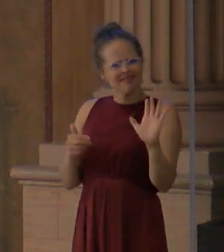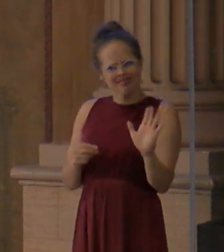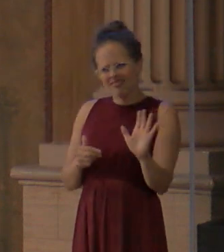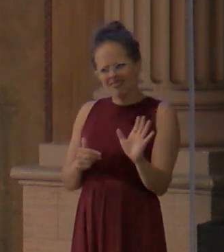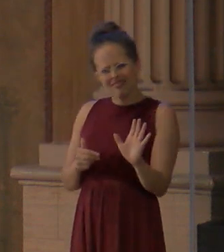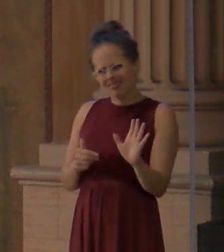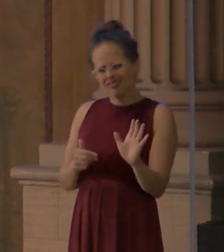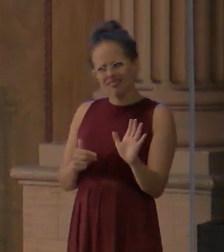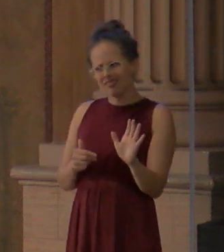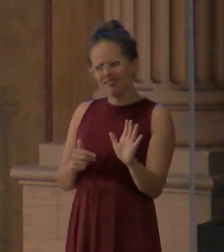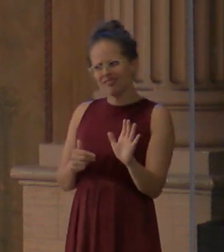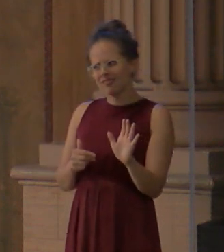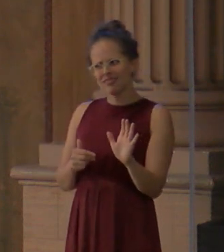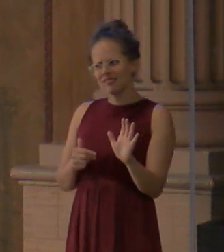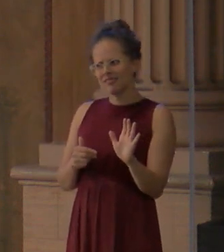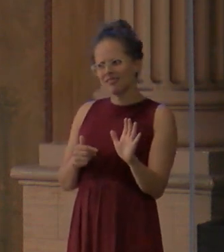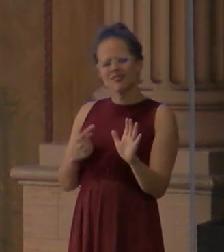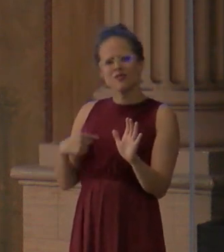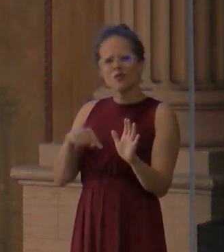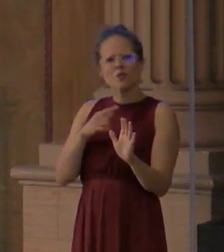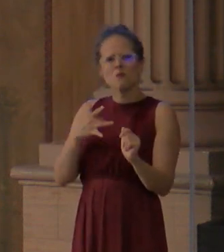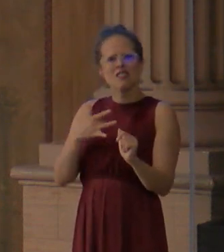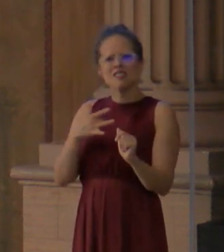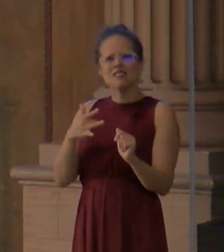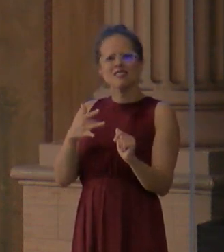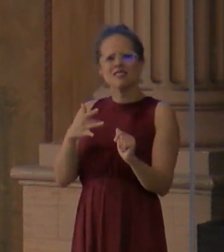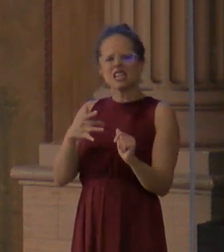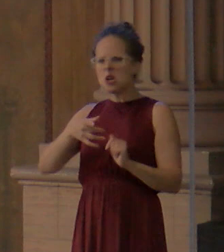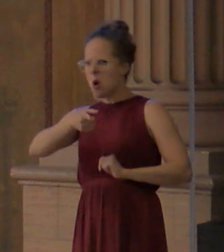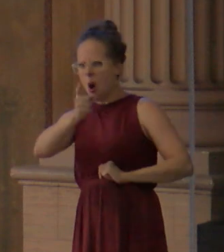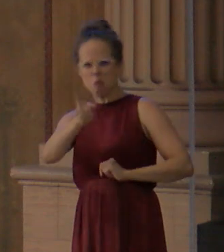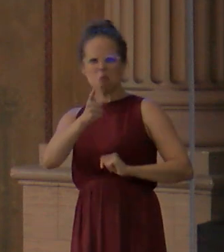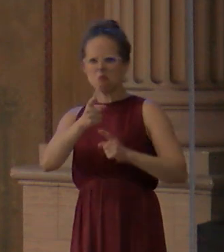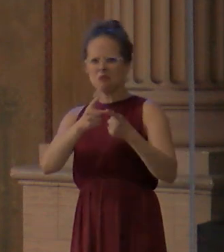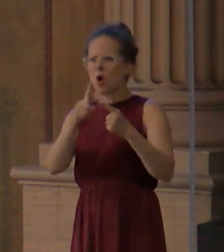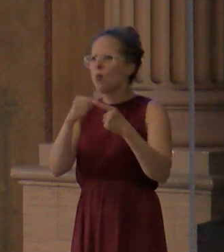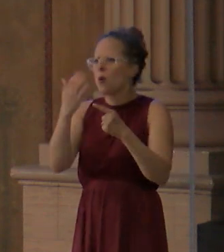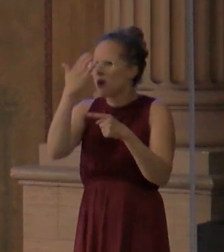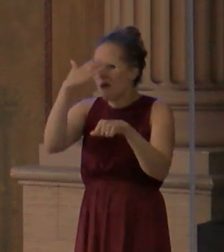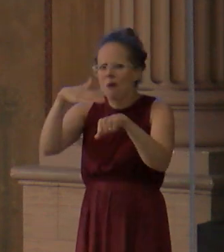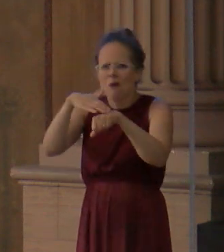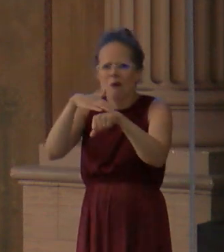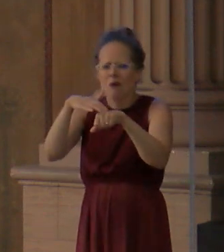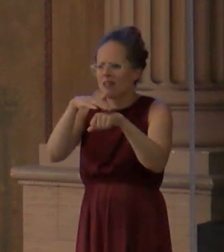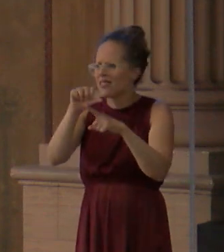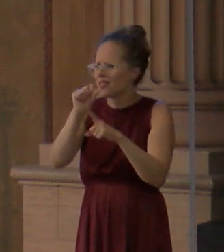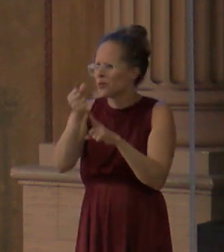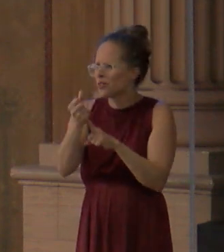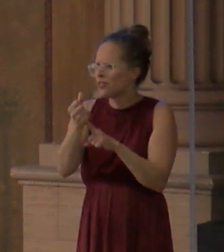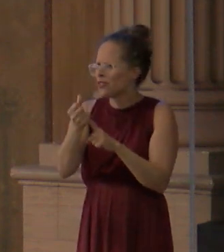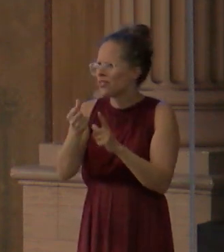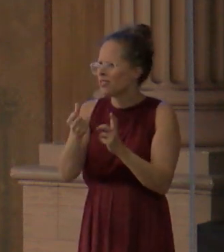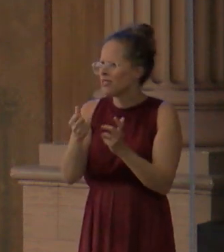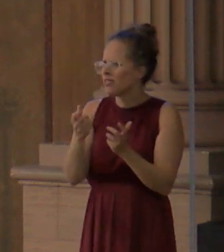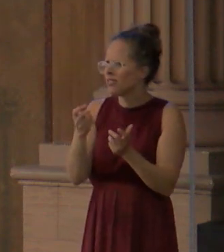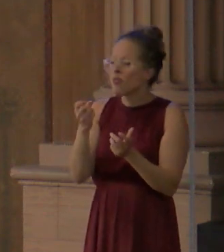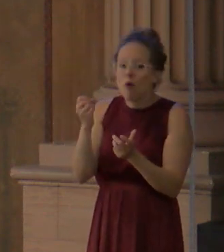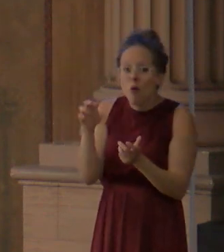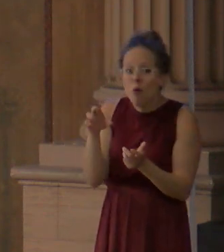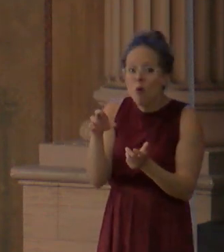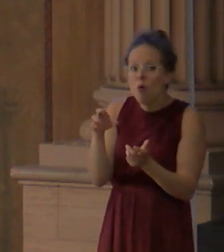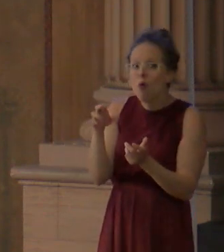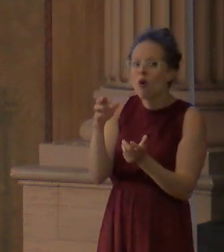tribe. We give quick rebukes when we only know part of the situation. Or on the flip side, we give quick